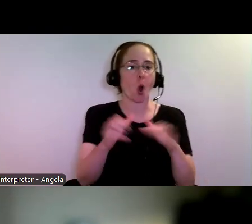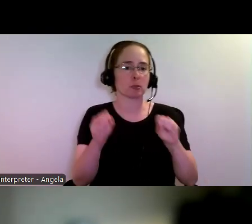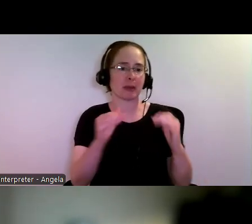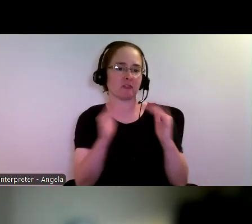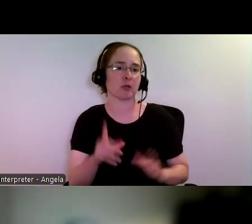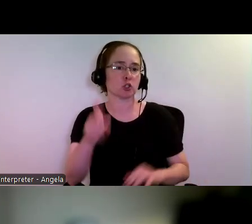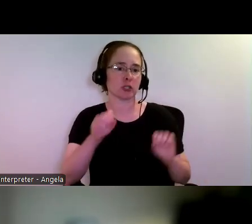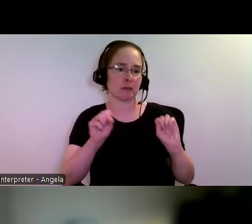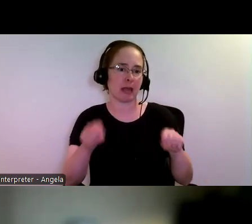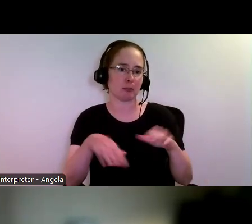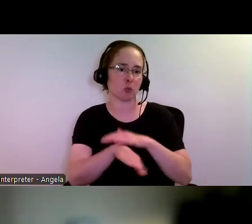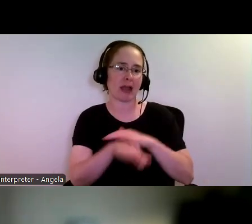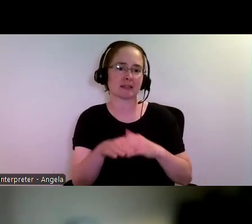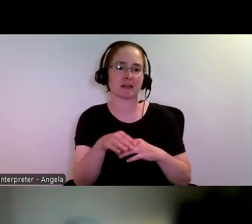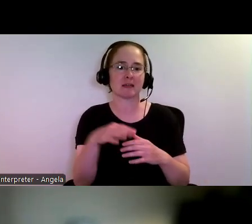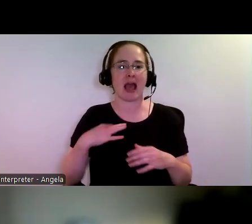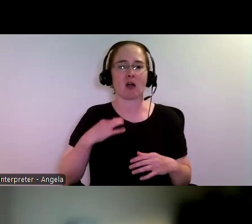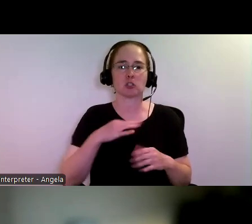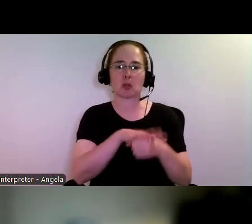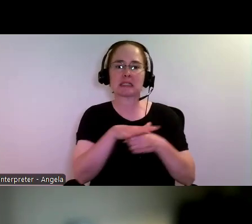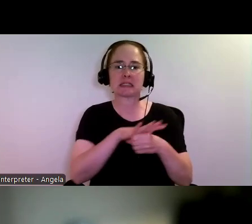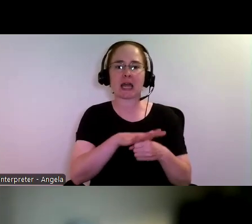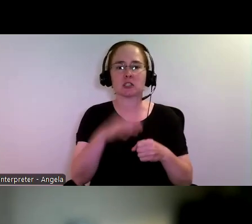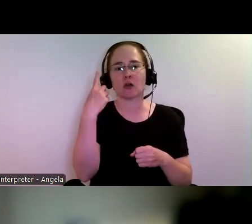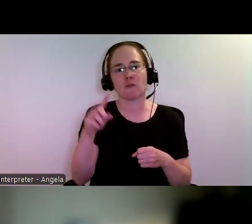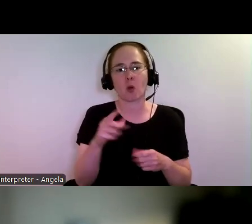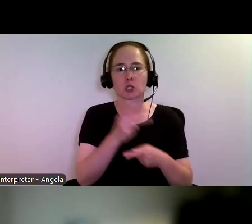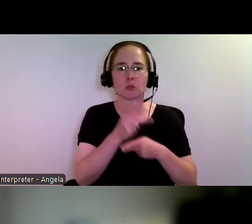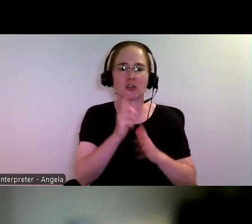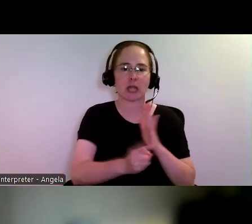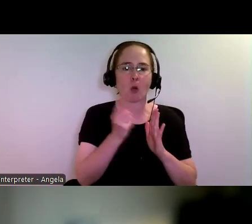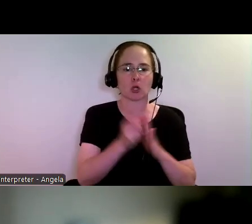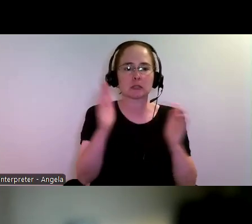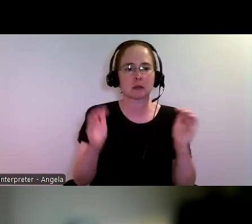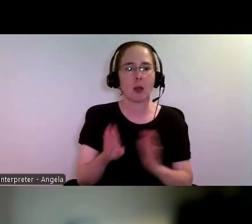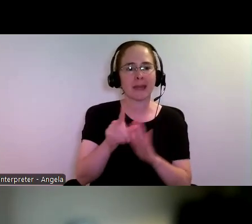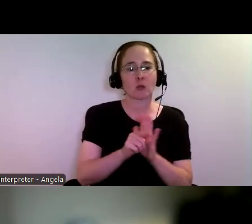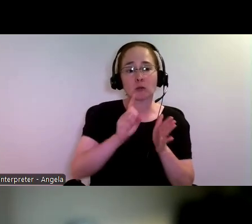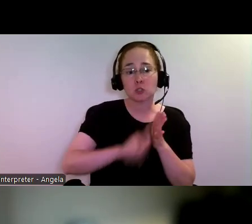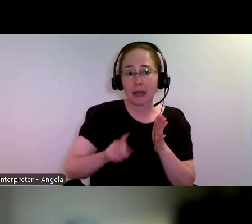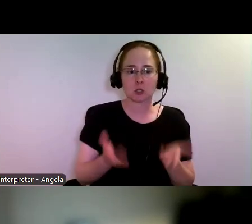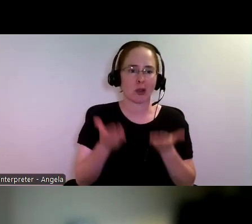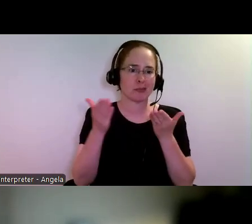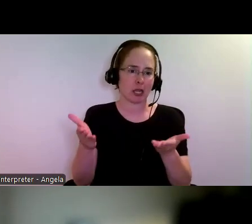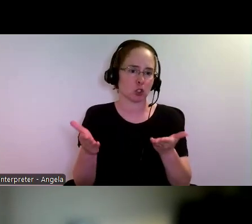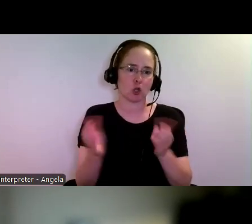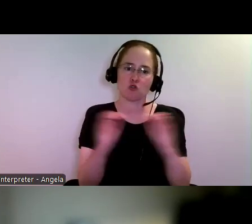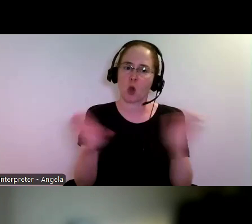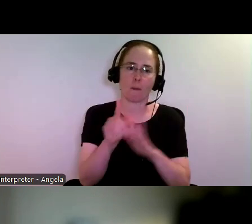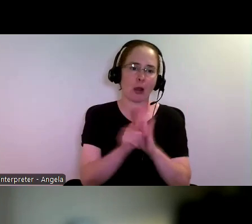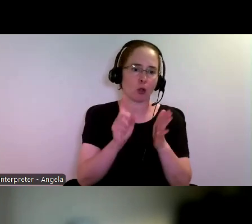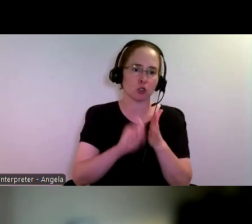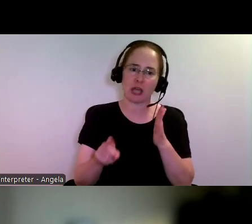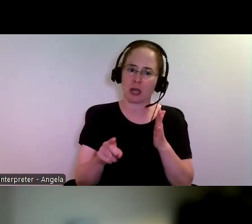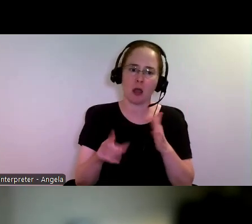to access a list of eligible sites to get supervision hours. And then background checks, the recommendation is that there should be no background check